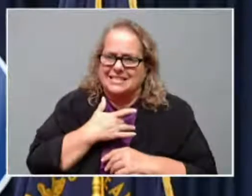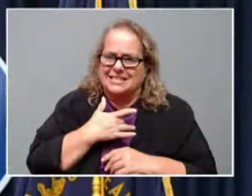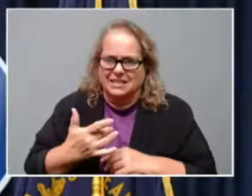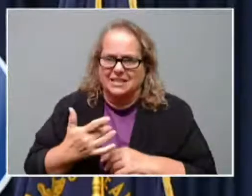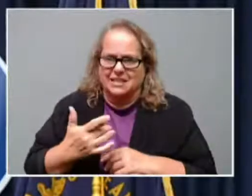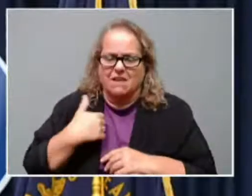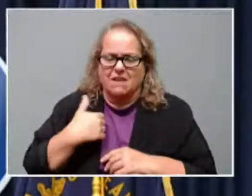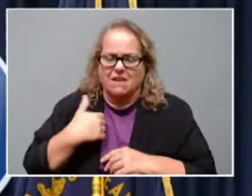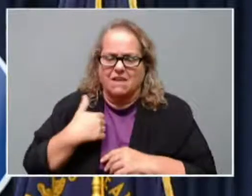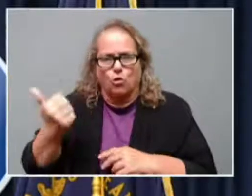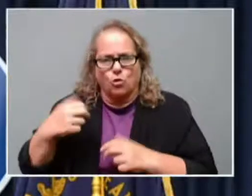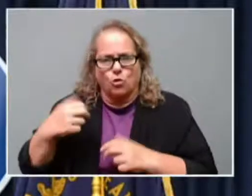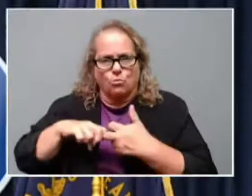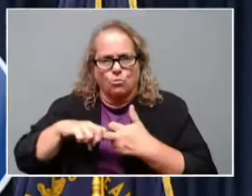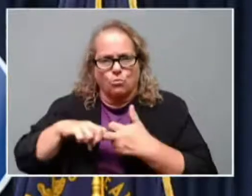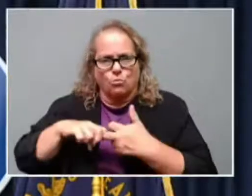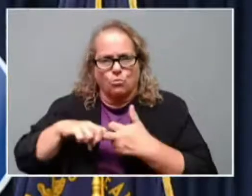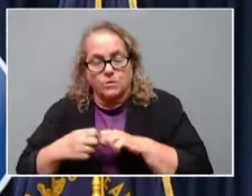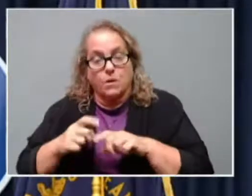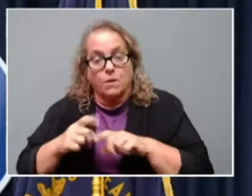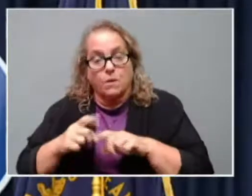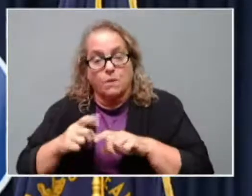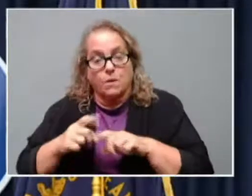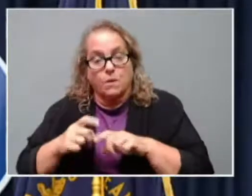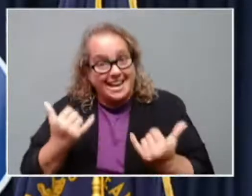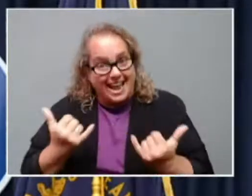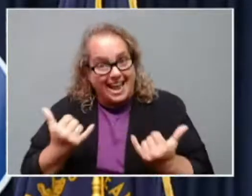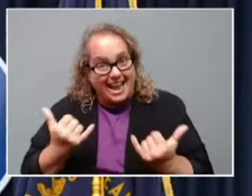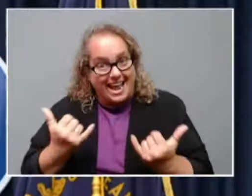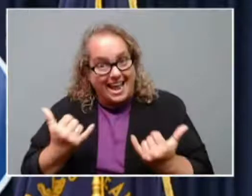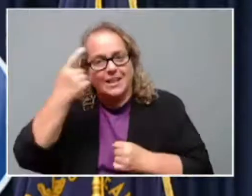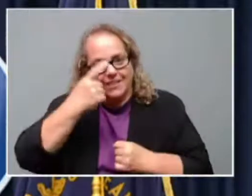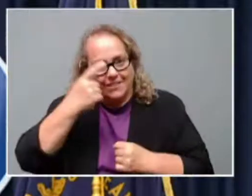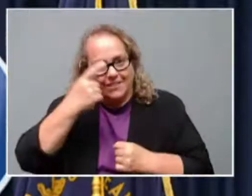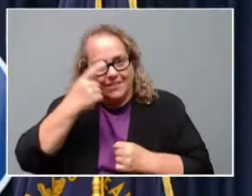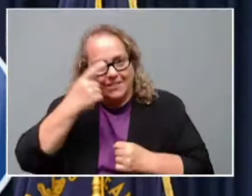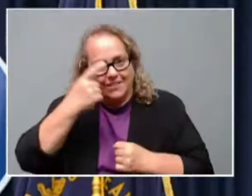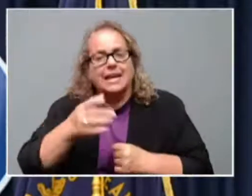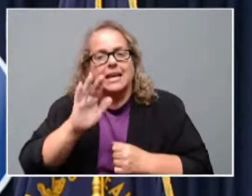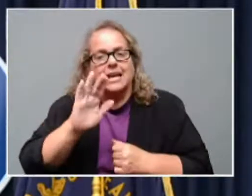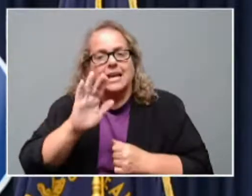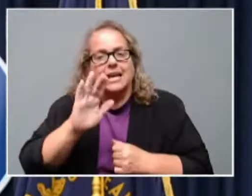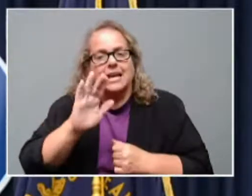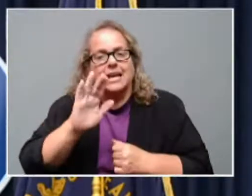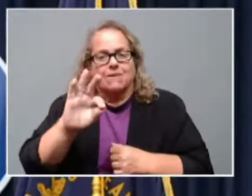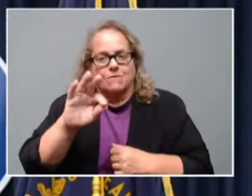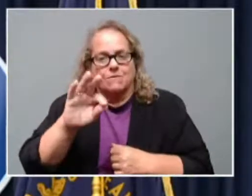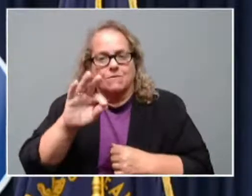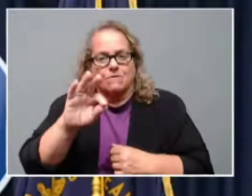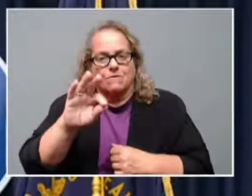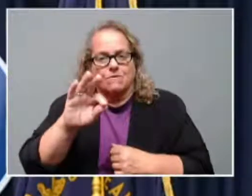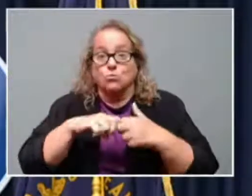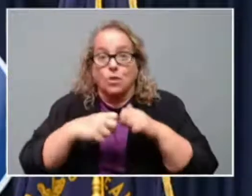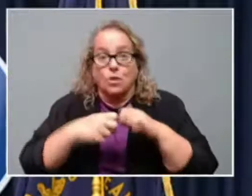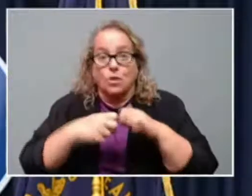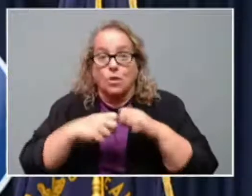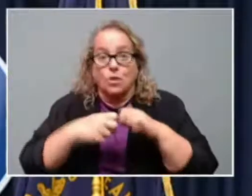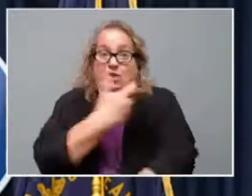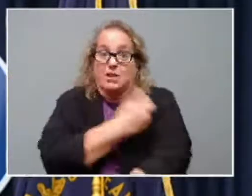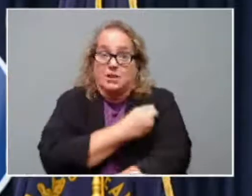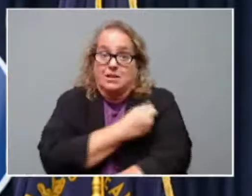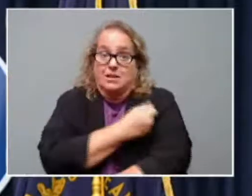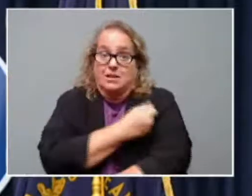that waning immunity is a real factor. We can look at every month since the largest portion